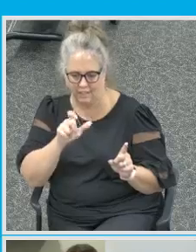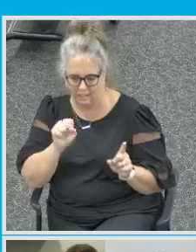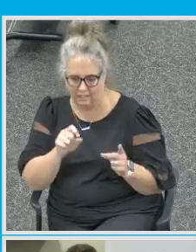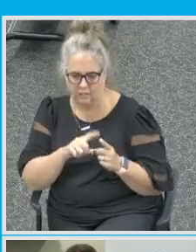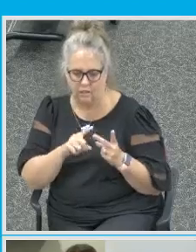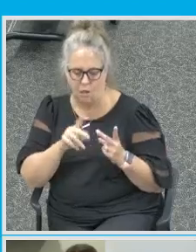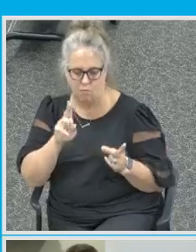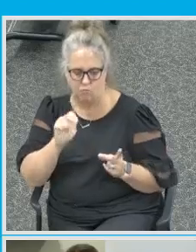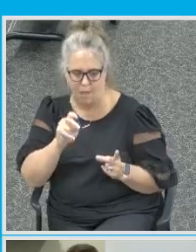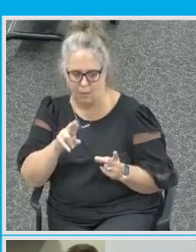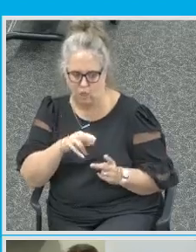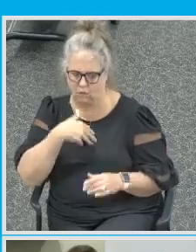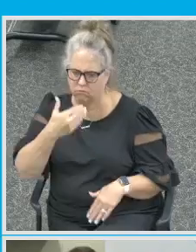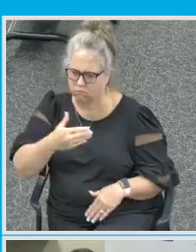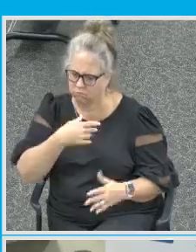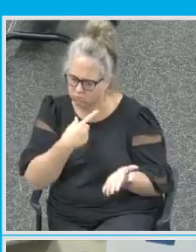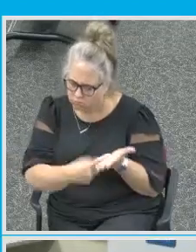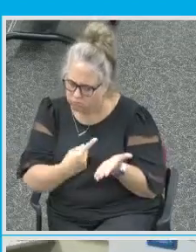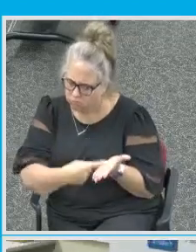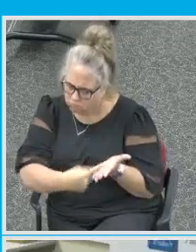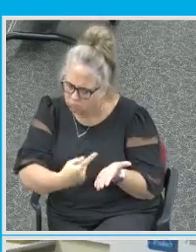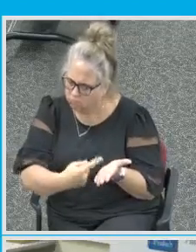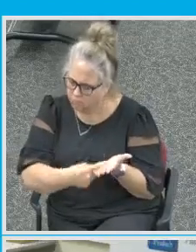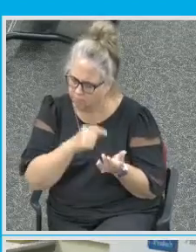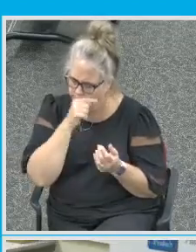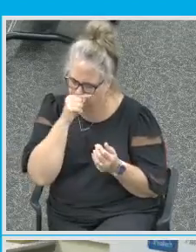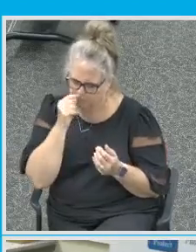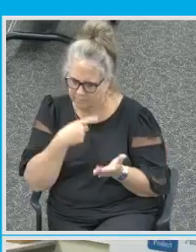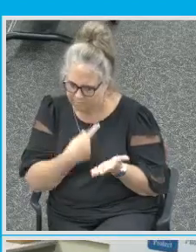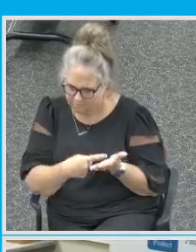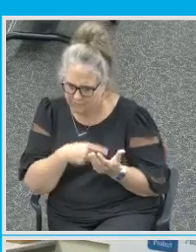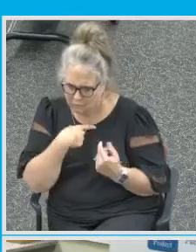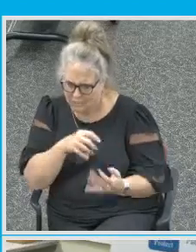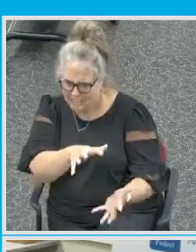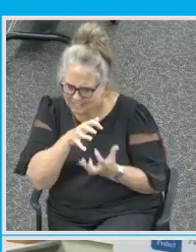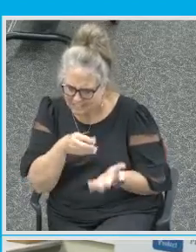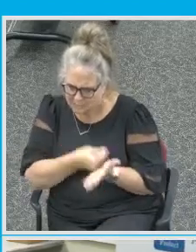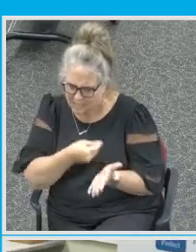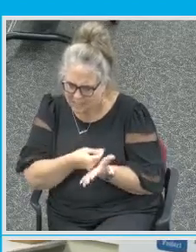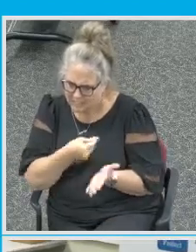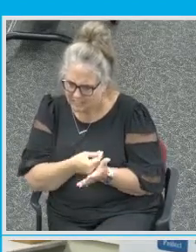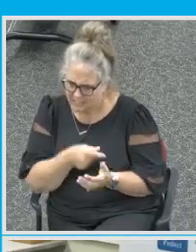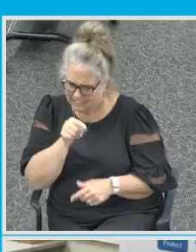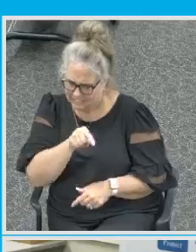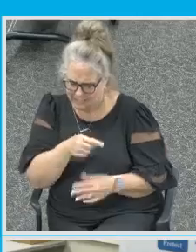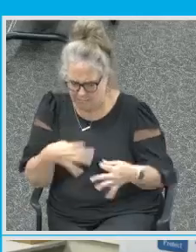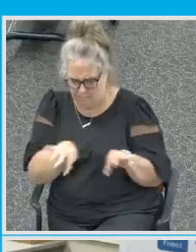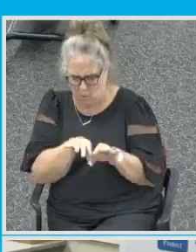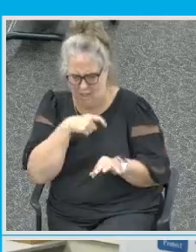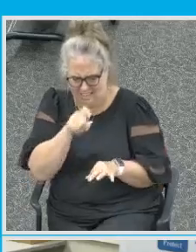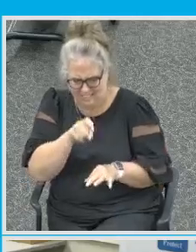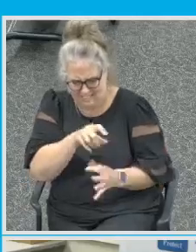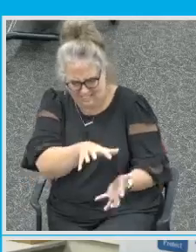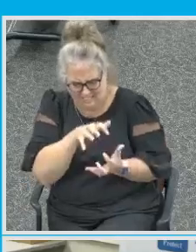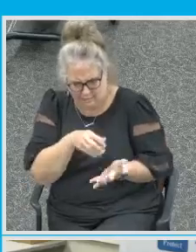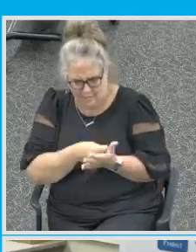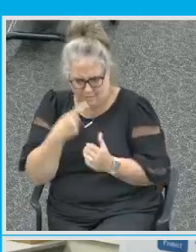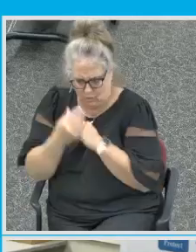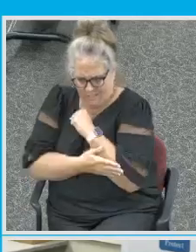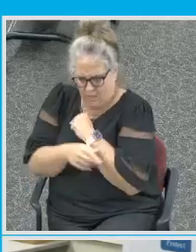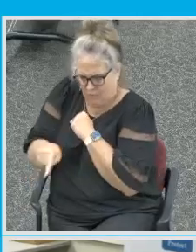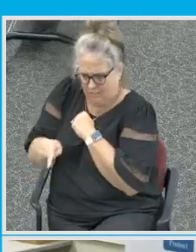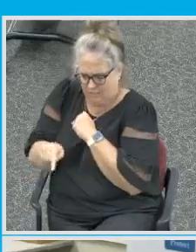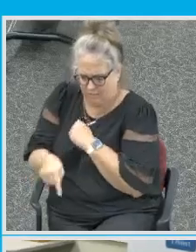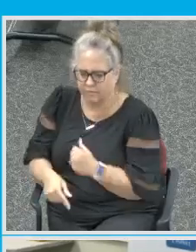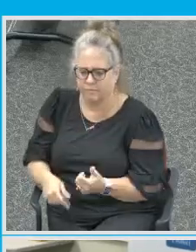year, trying to get some sustainable funding, and through critical needs funding with the county, we were able to fund some